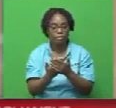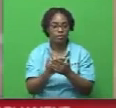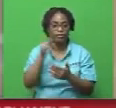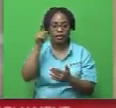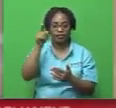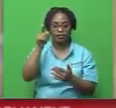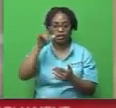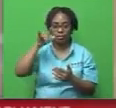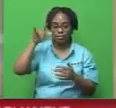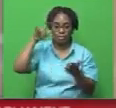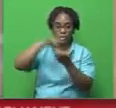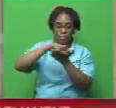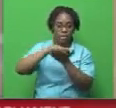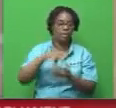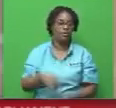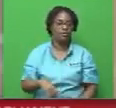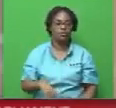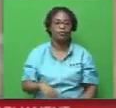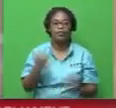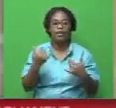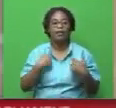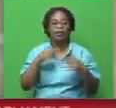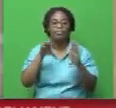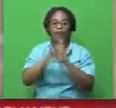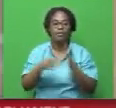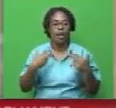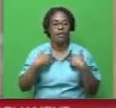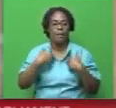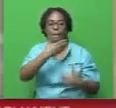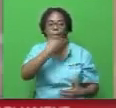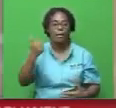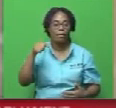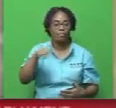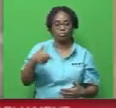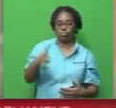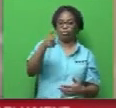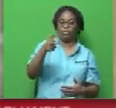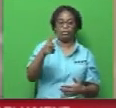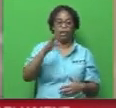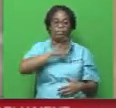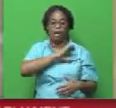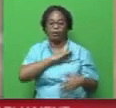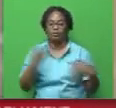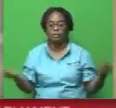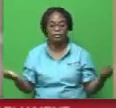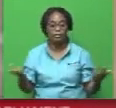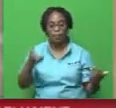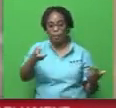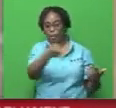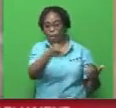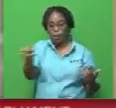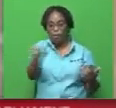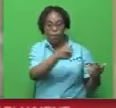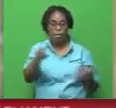ports. Forget about the ease of doing business and all of that. That's a whole other story by itself, where people are suffering because of the